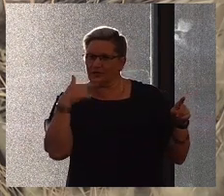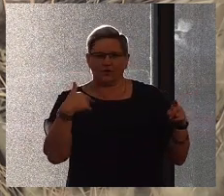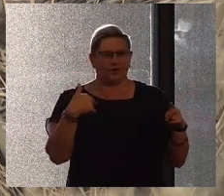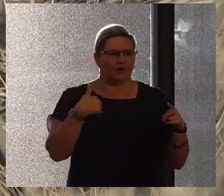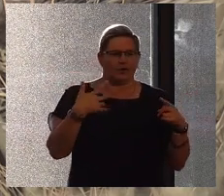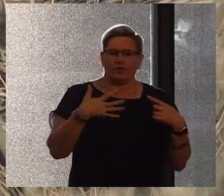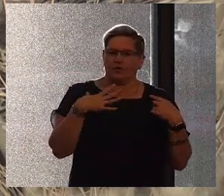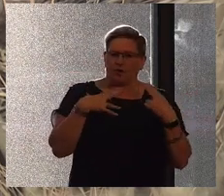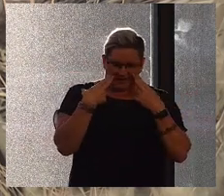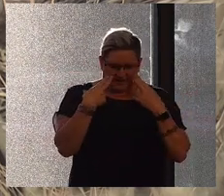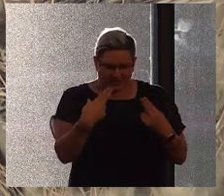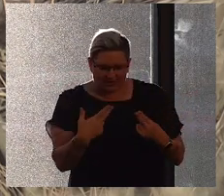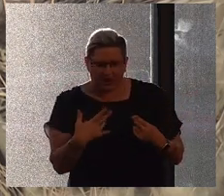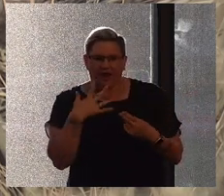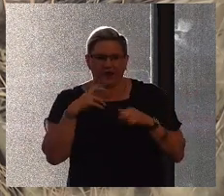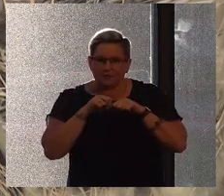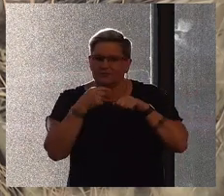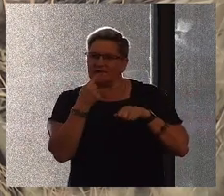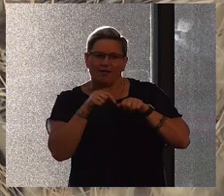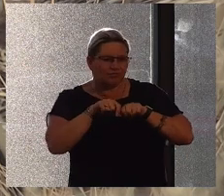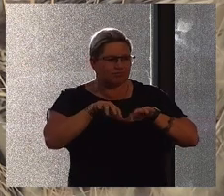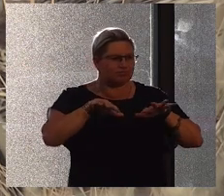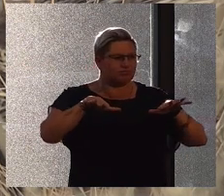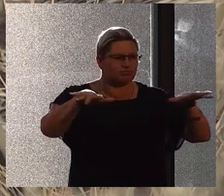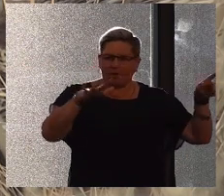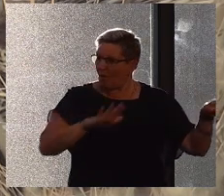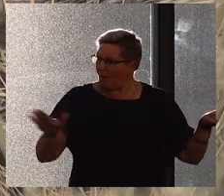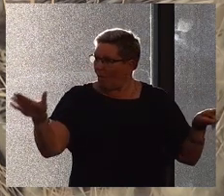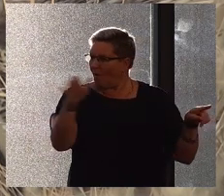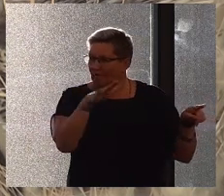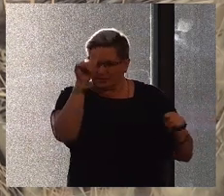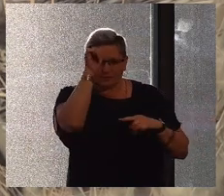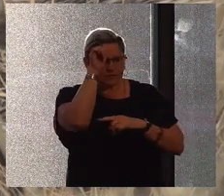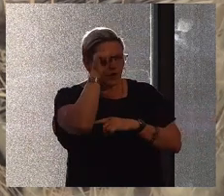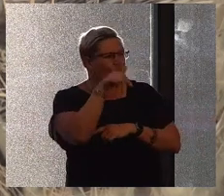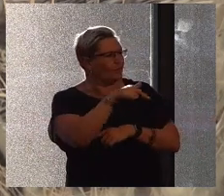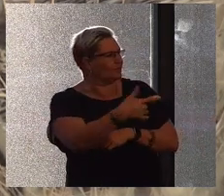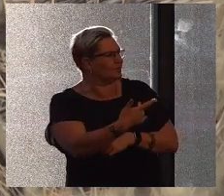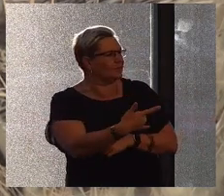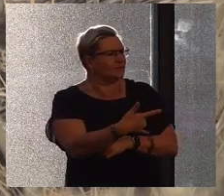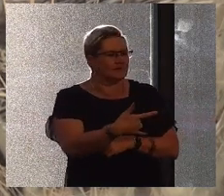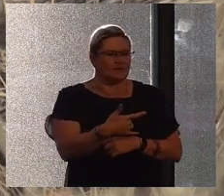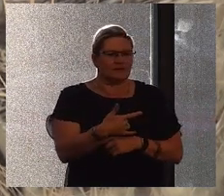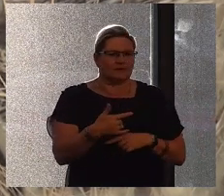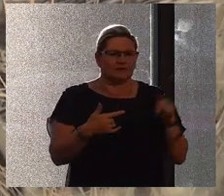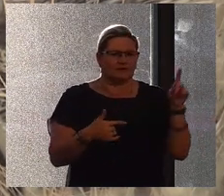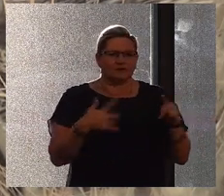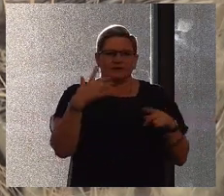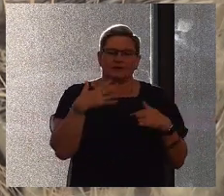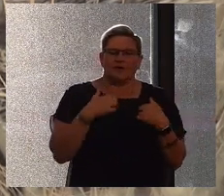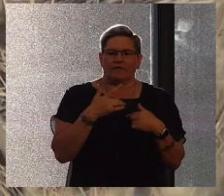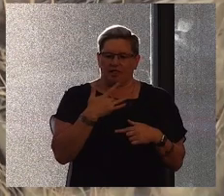word about nature out there. All of us most likely heard at certain times, stop talking in your echo